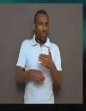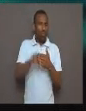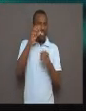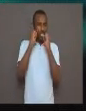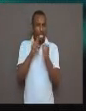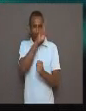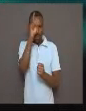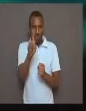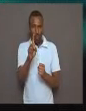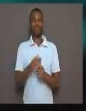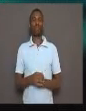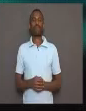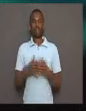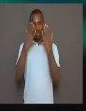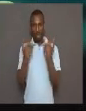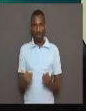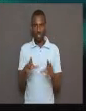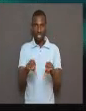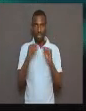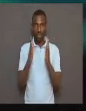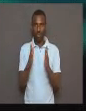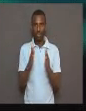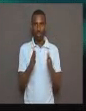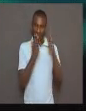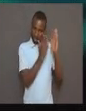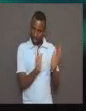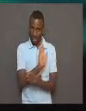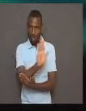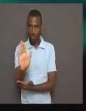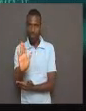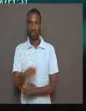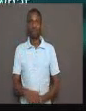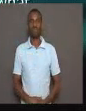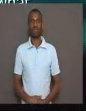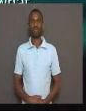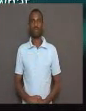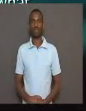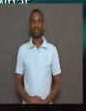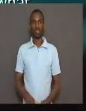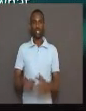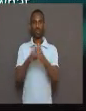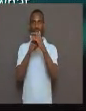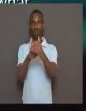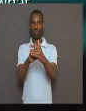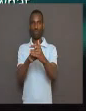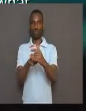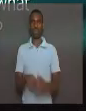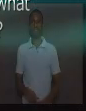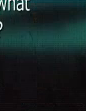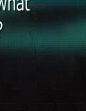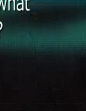Students, let's get ready. Begin.